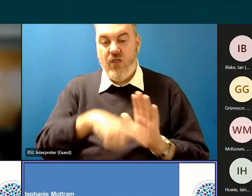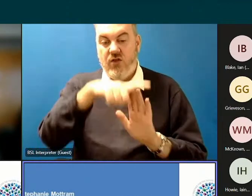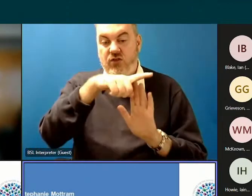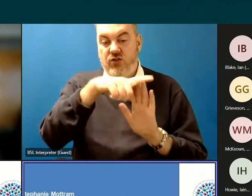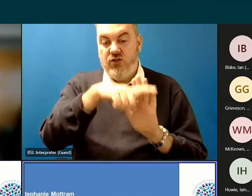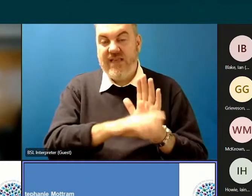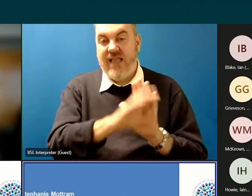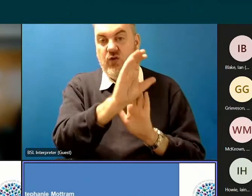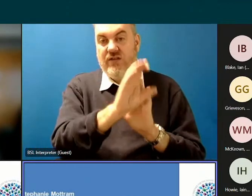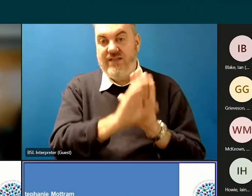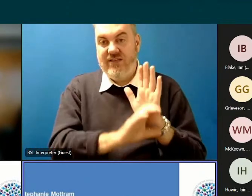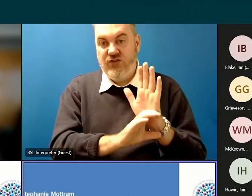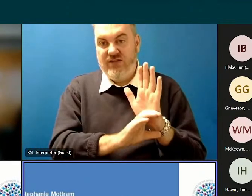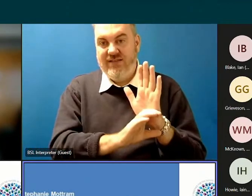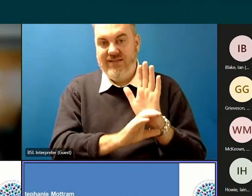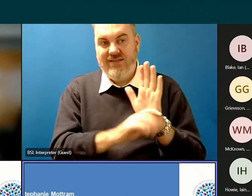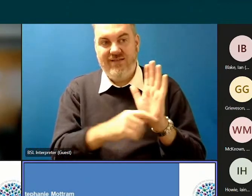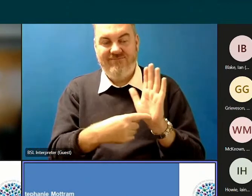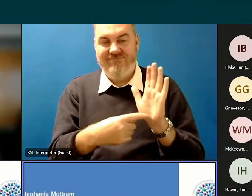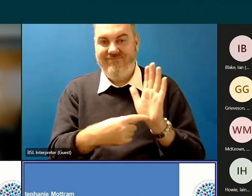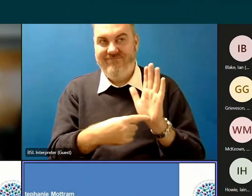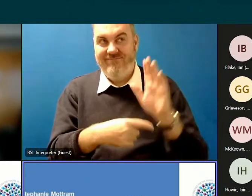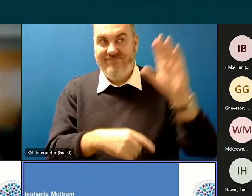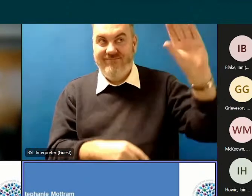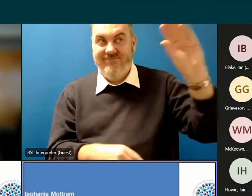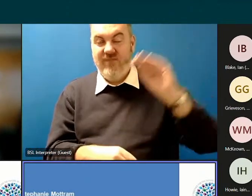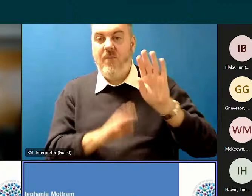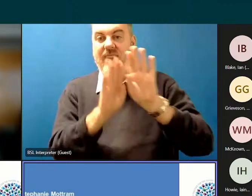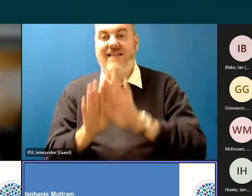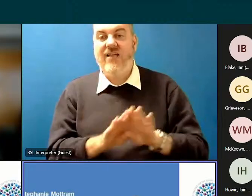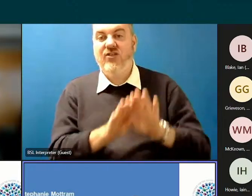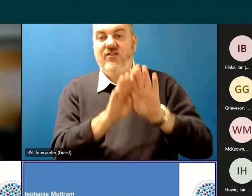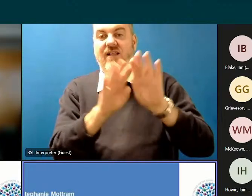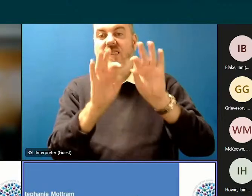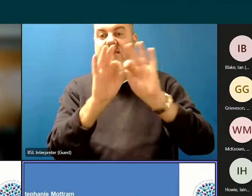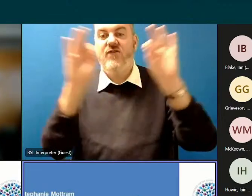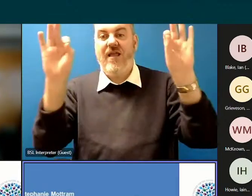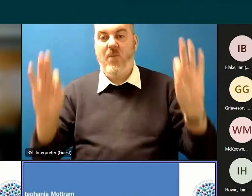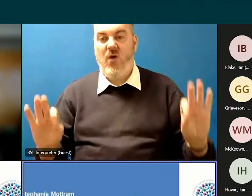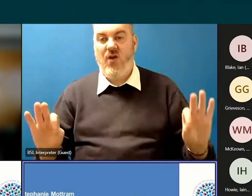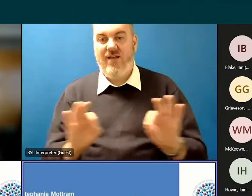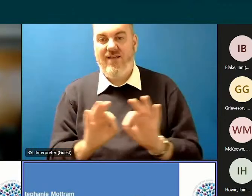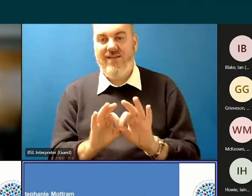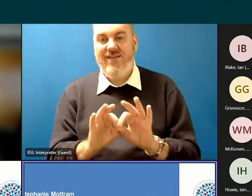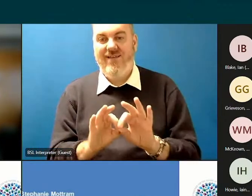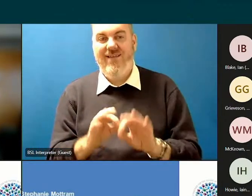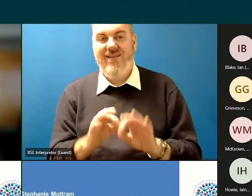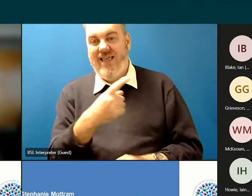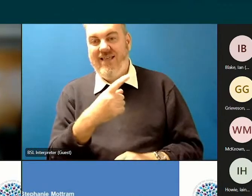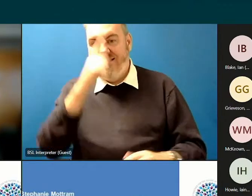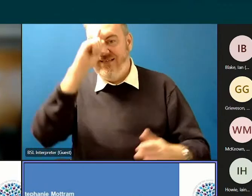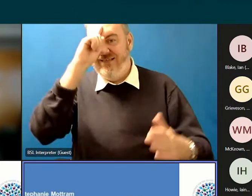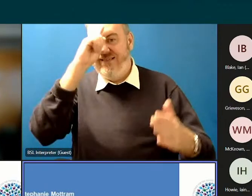are obviously dictated by national framework which is set in terms of